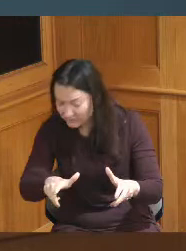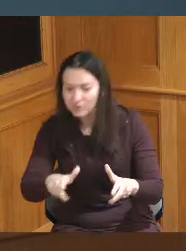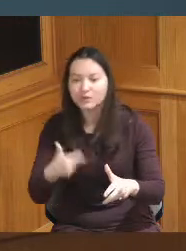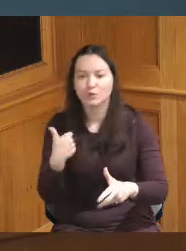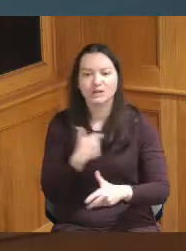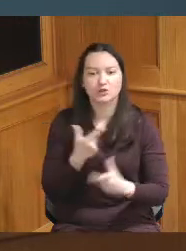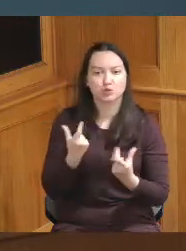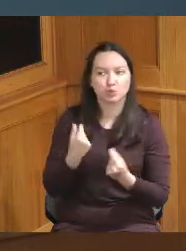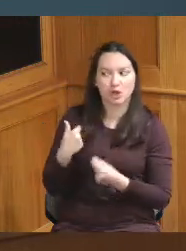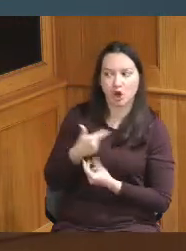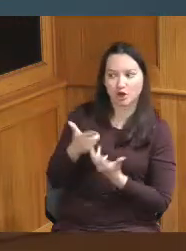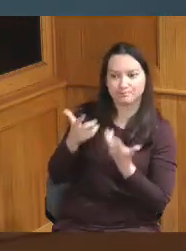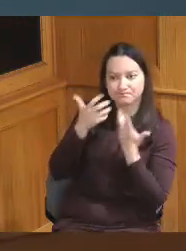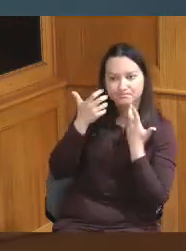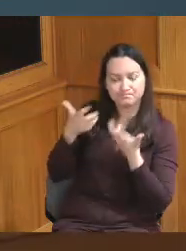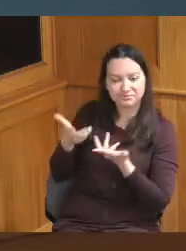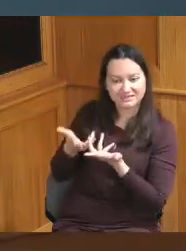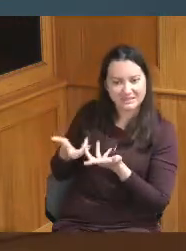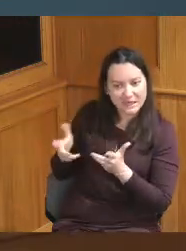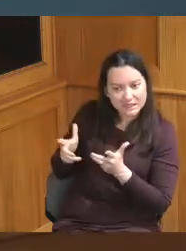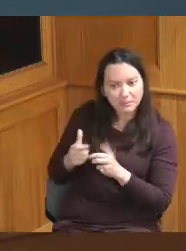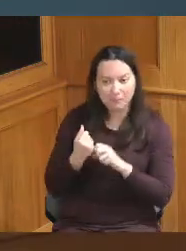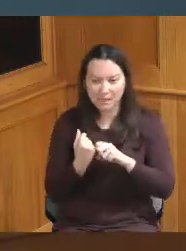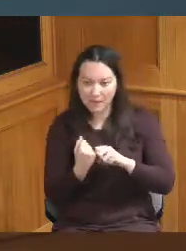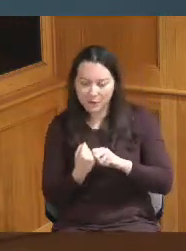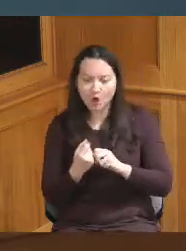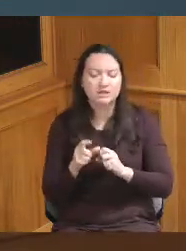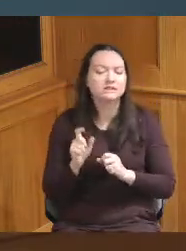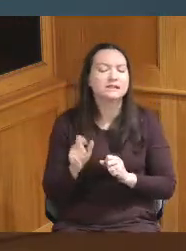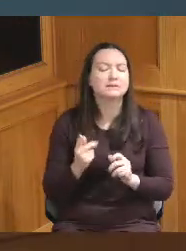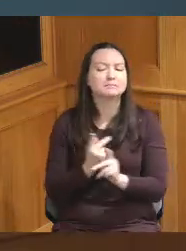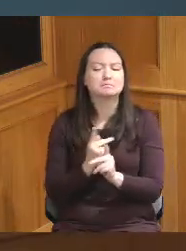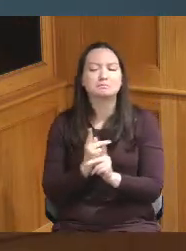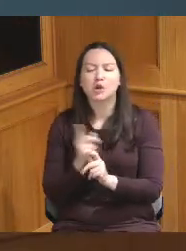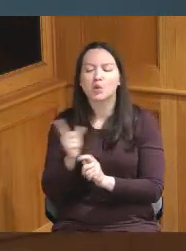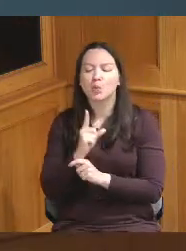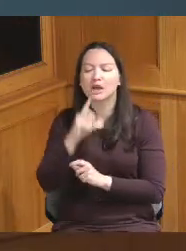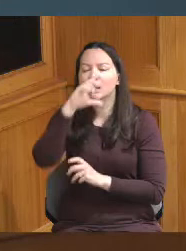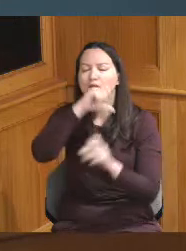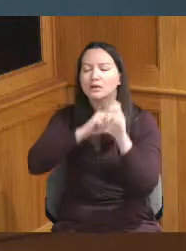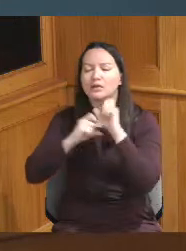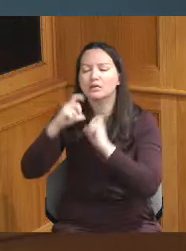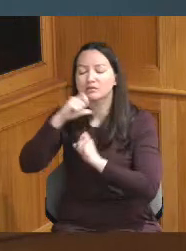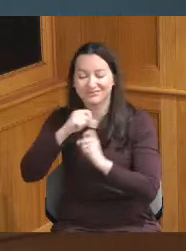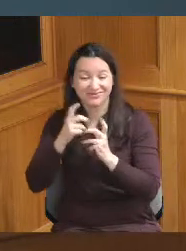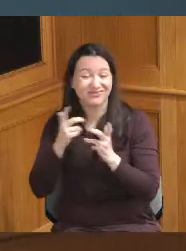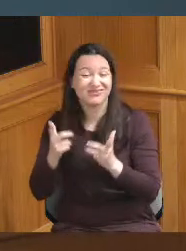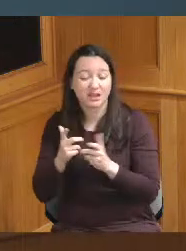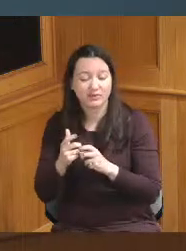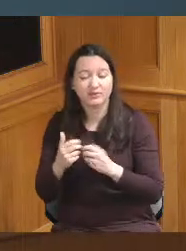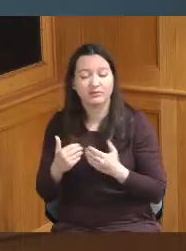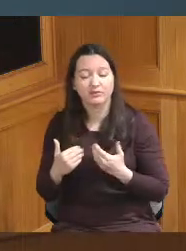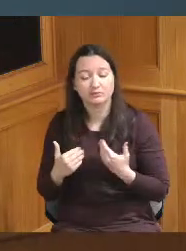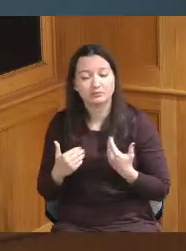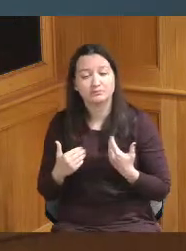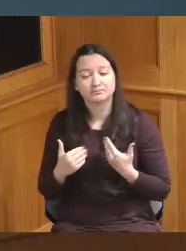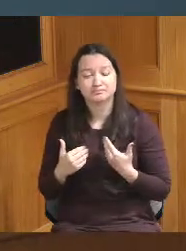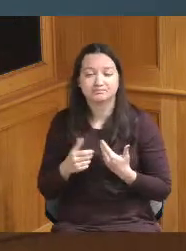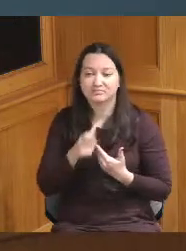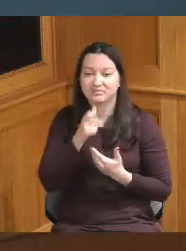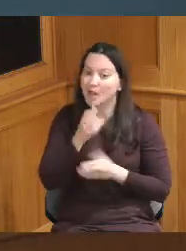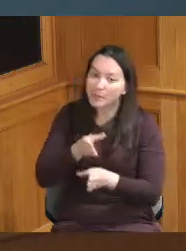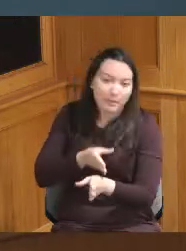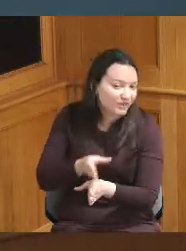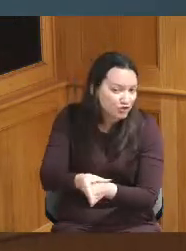our stadium, how much. And just seeing, are there areas that we're missing? Because we do have a lot of amateur sports and a lot of